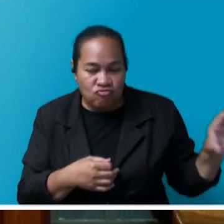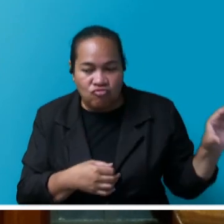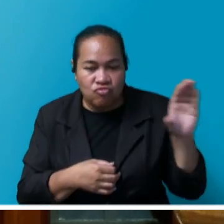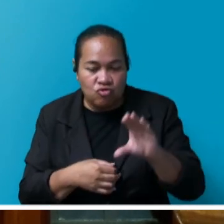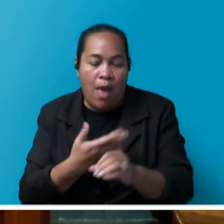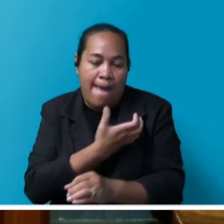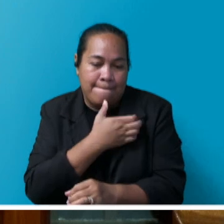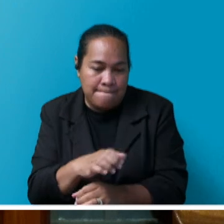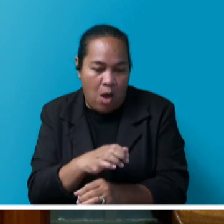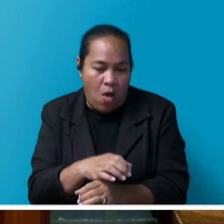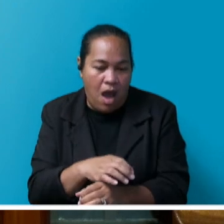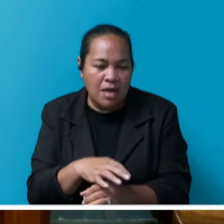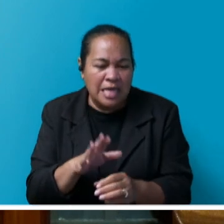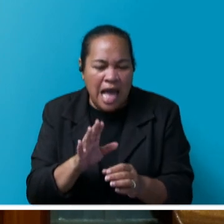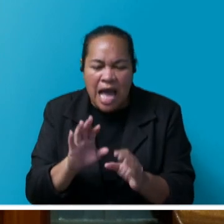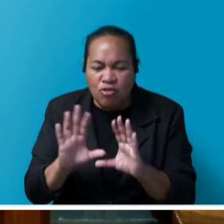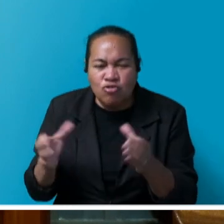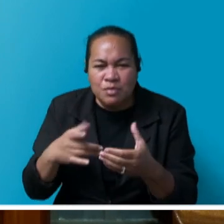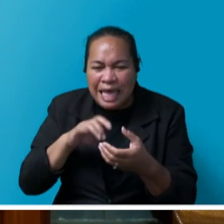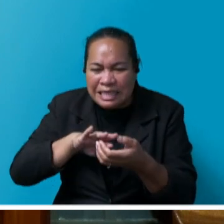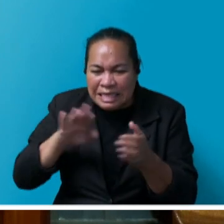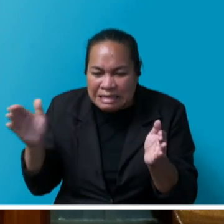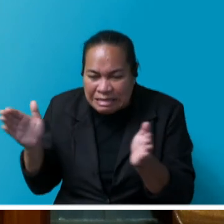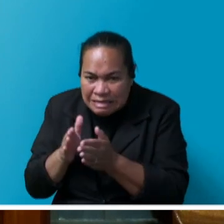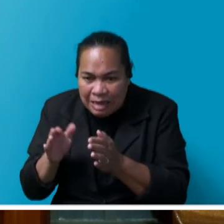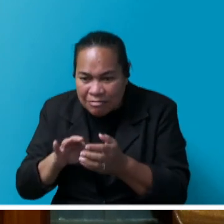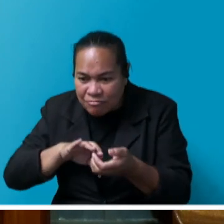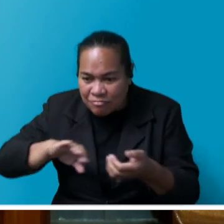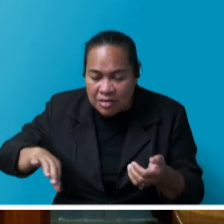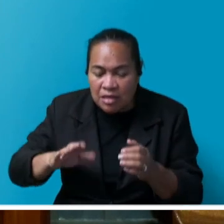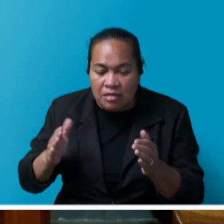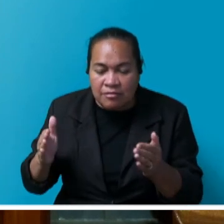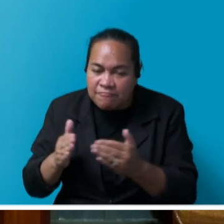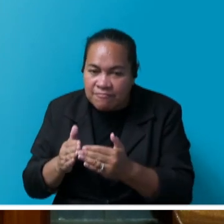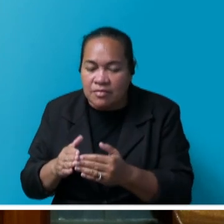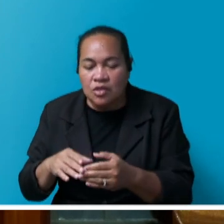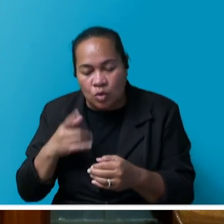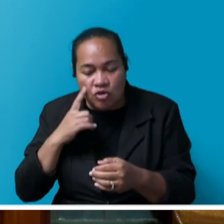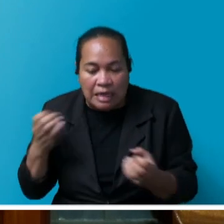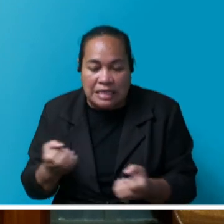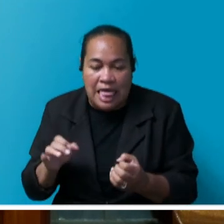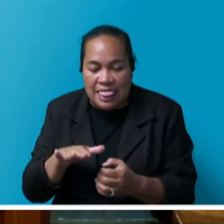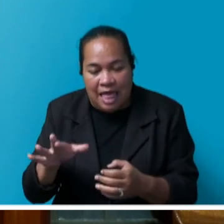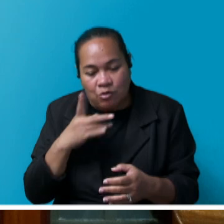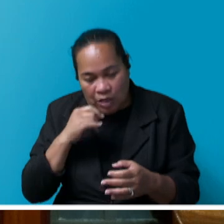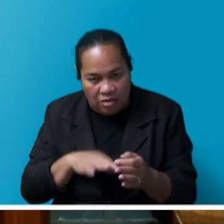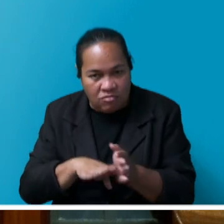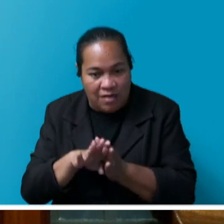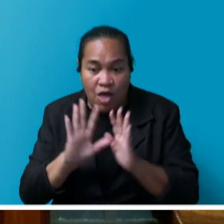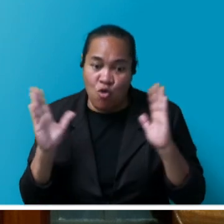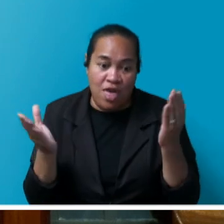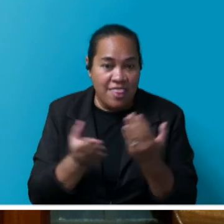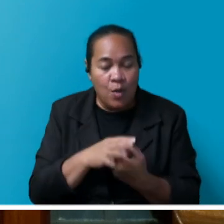empower marginalized communities and create opportunities for all Fijians to thrive. By embracing our diversity and working together, we will build